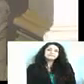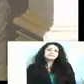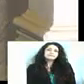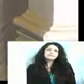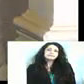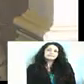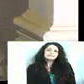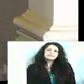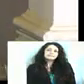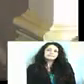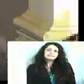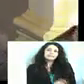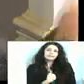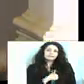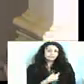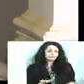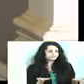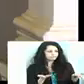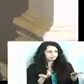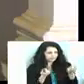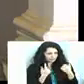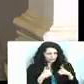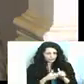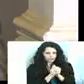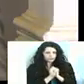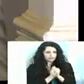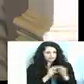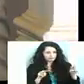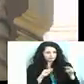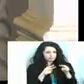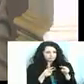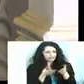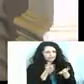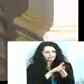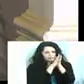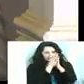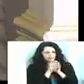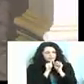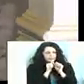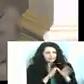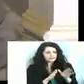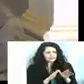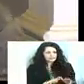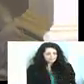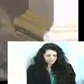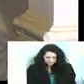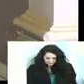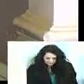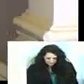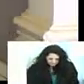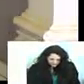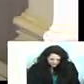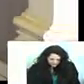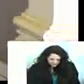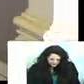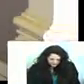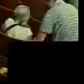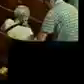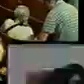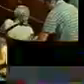So now as we come to worship this morning, let's turn to one another, offer a sign of peace, a sign of blessing. God bless you, you're in the right place.